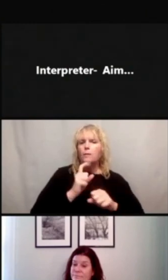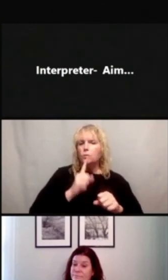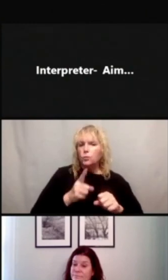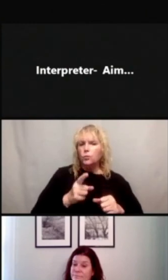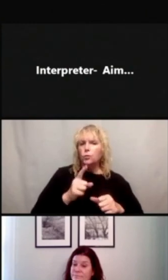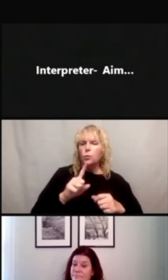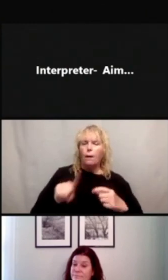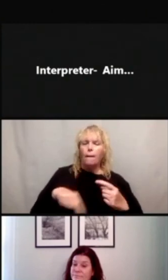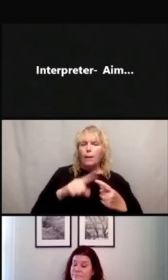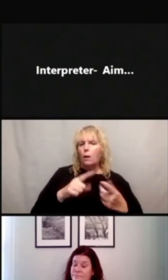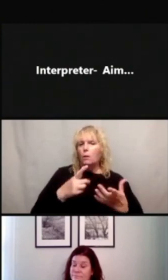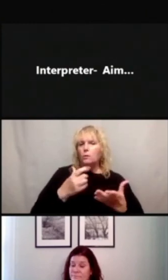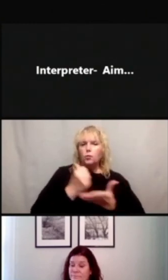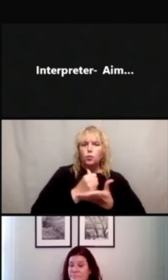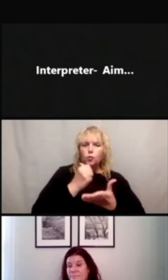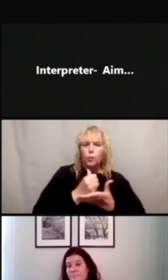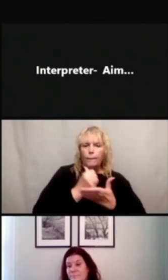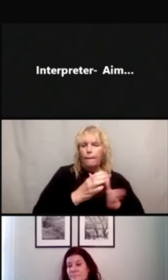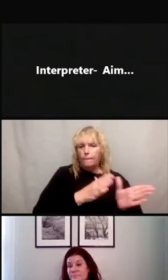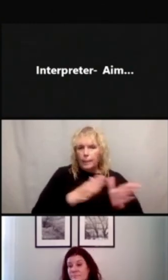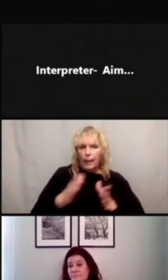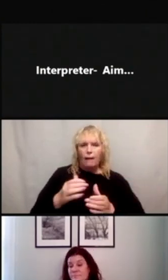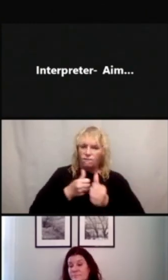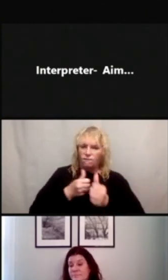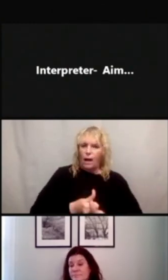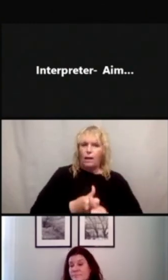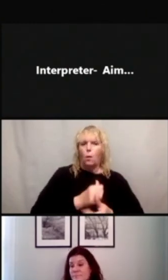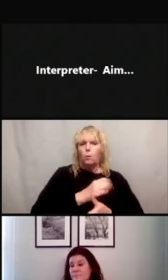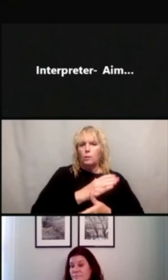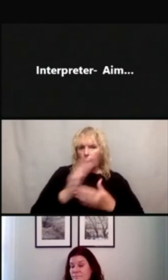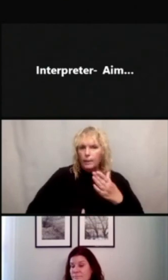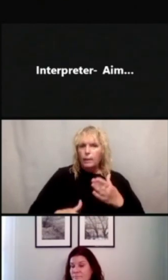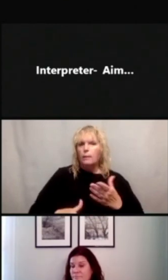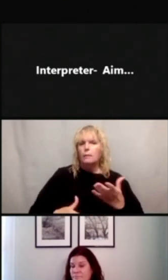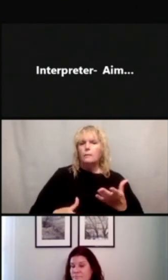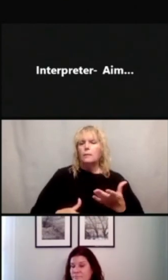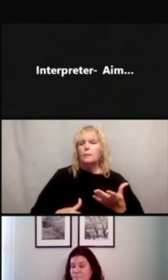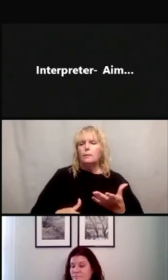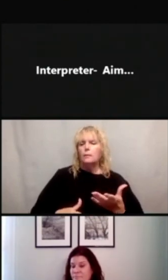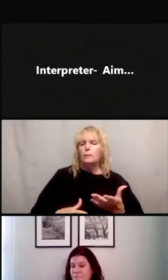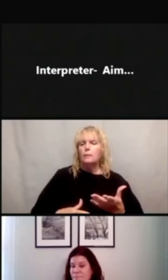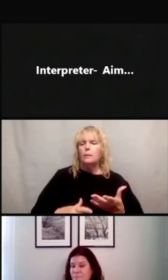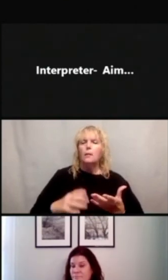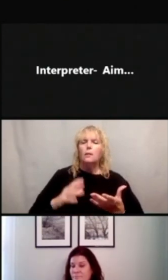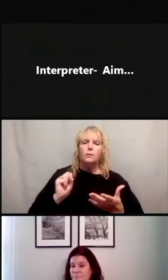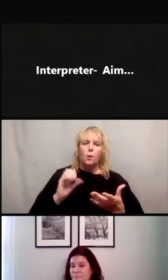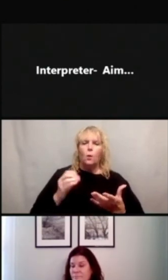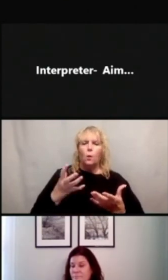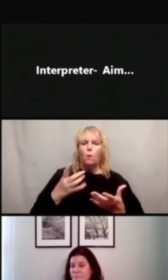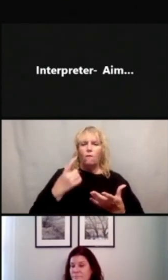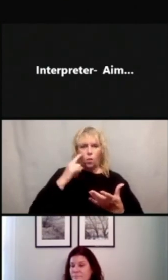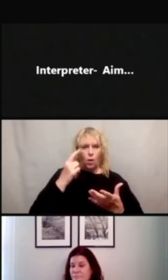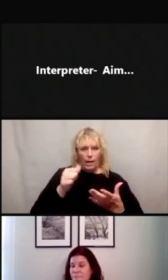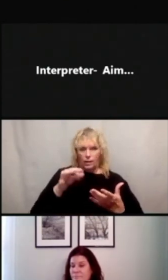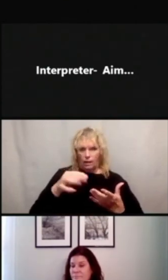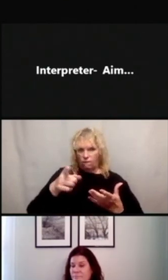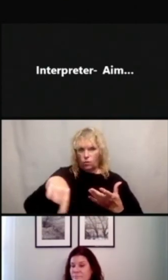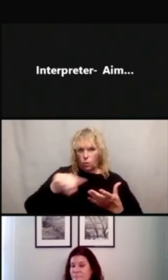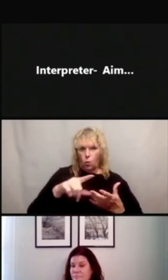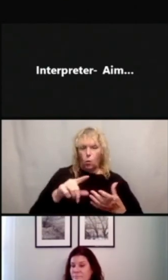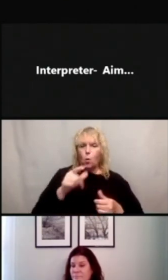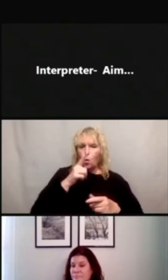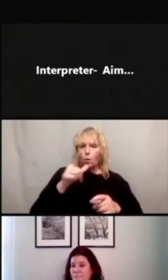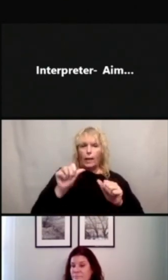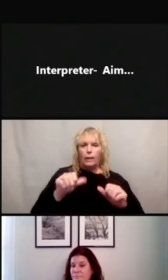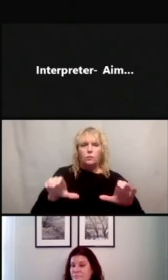treatment plans are followed and medication regimes are followed and so forth. So for those of you who are doing teach